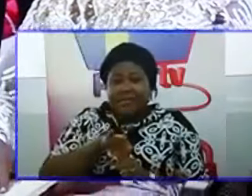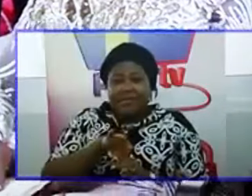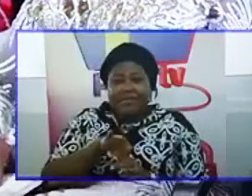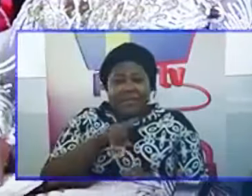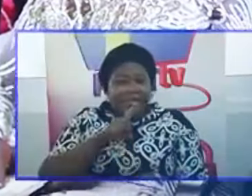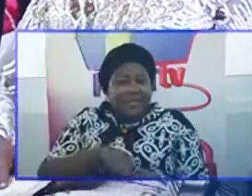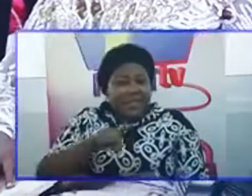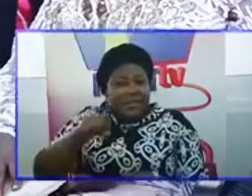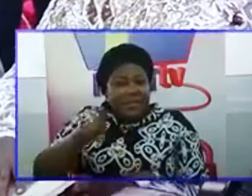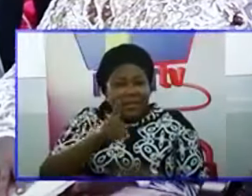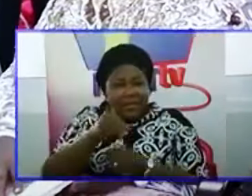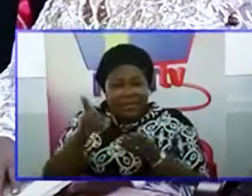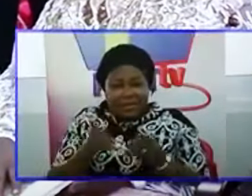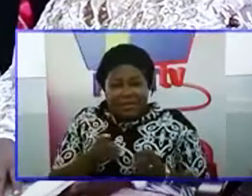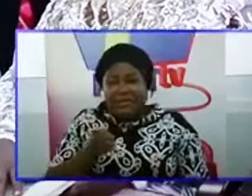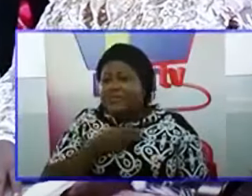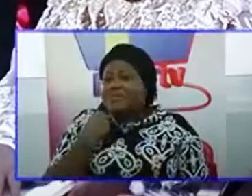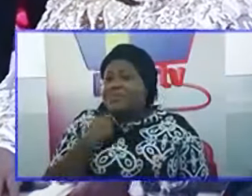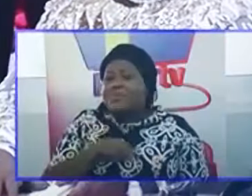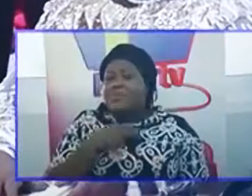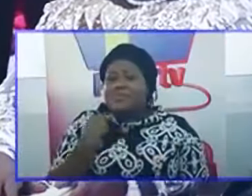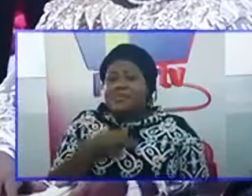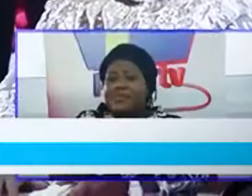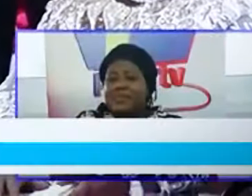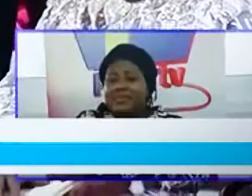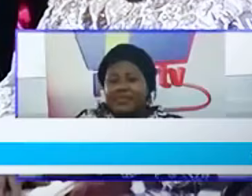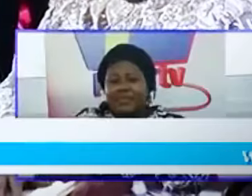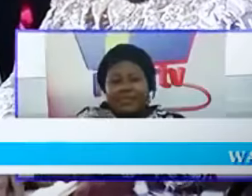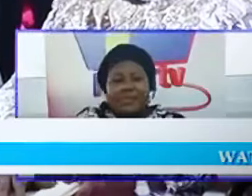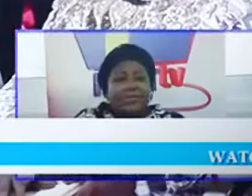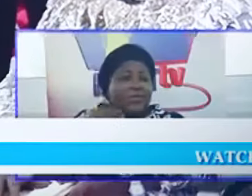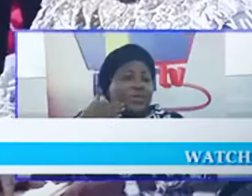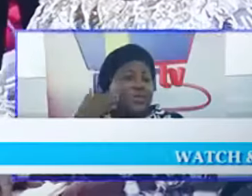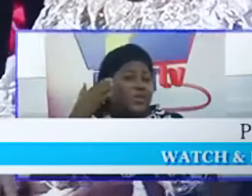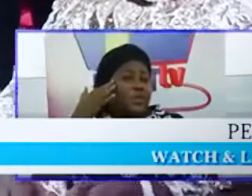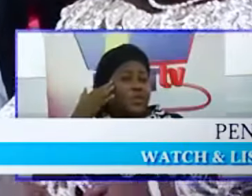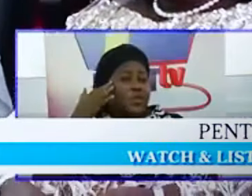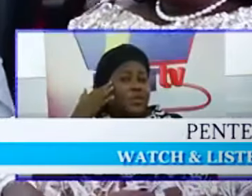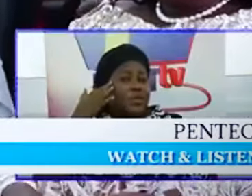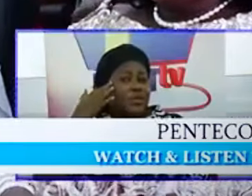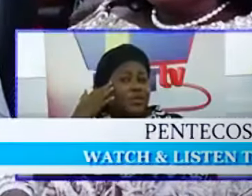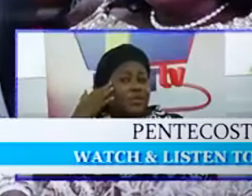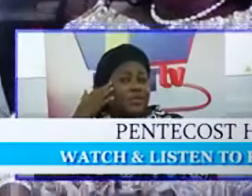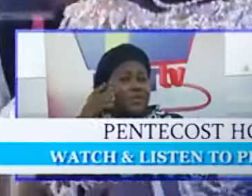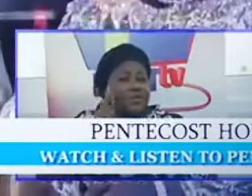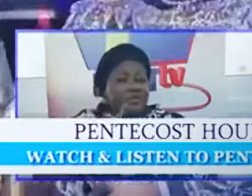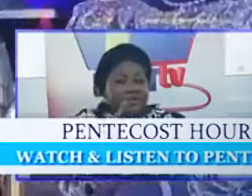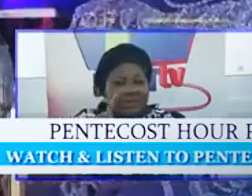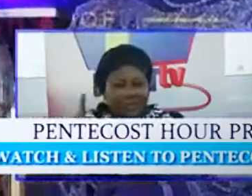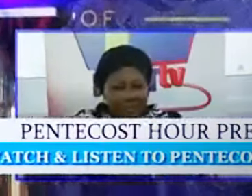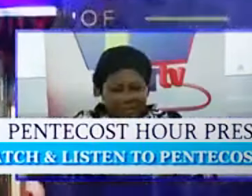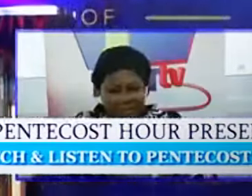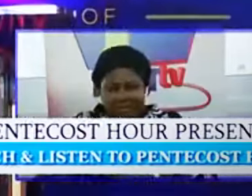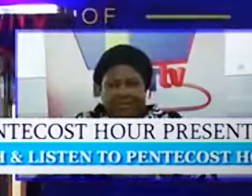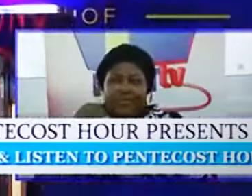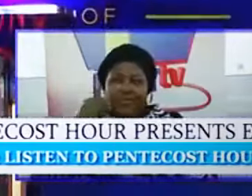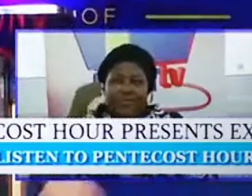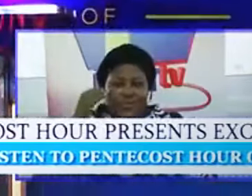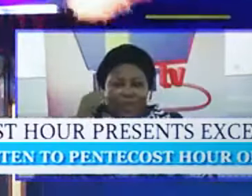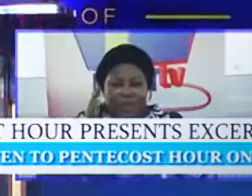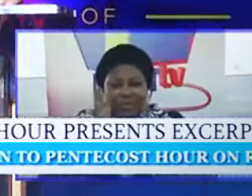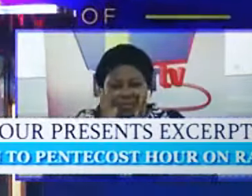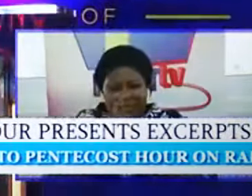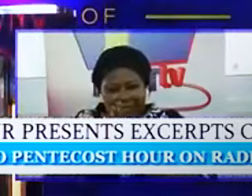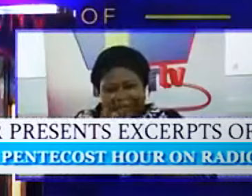remember that I was in the house when he came home. I was part of the people who prayed. And